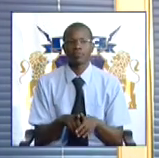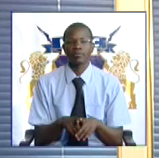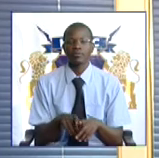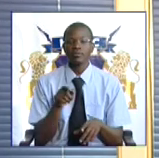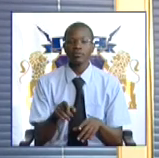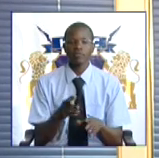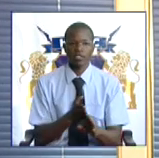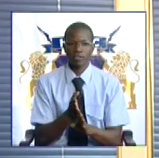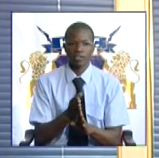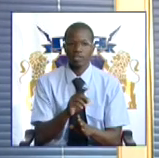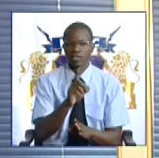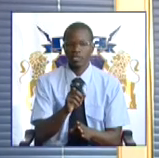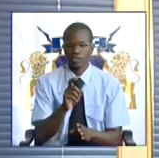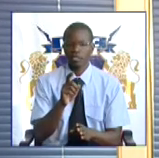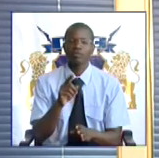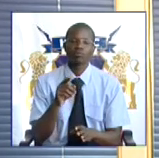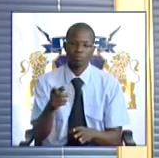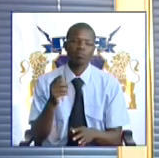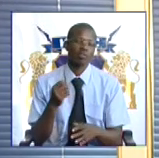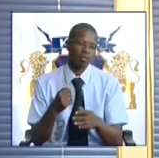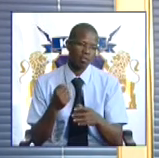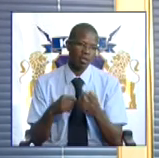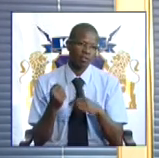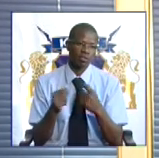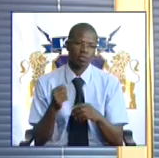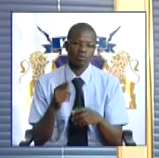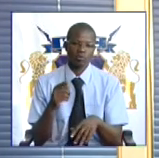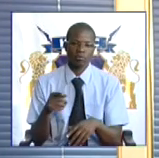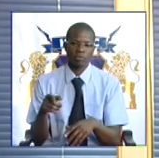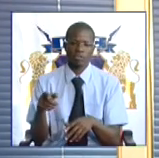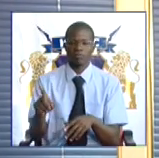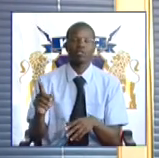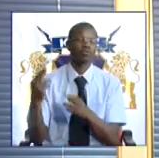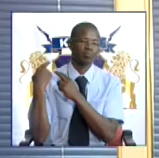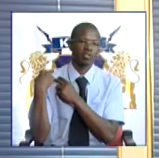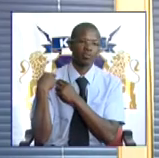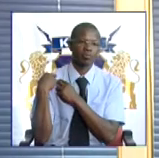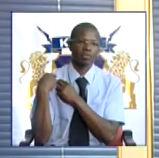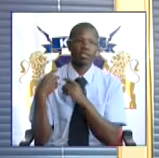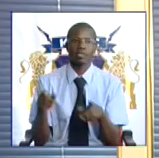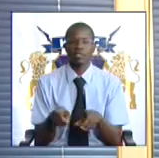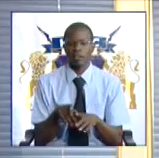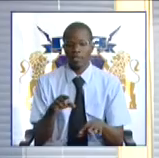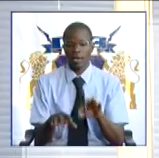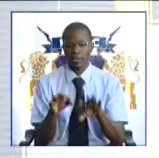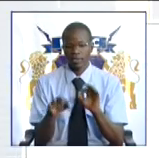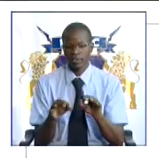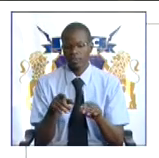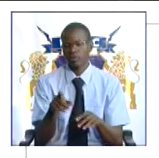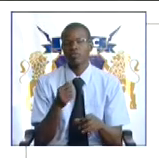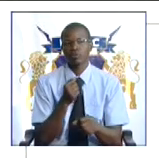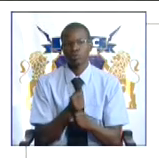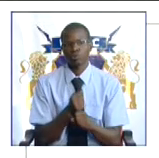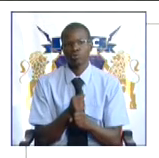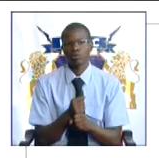where necessary. The analyst will always coordinate the work of the Operations Unit. While